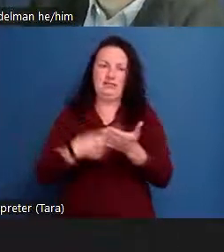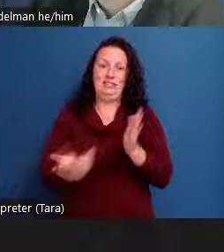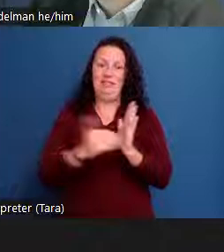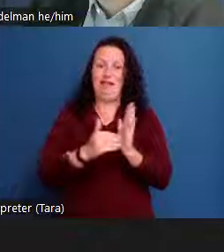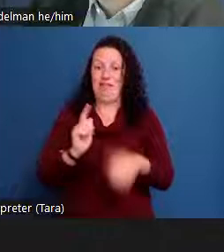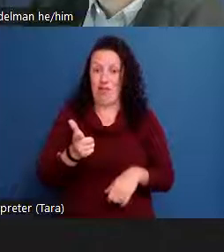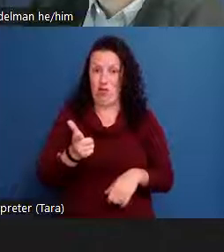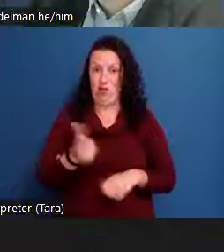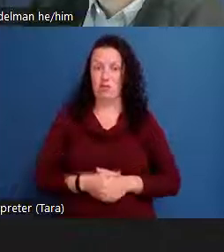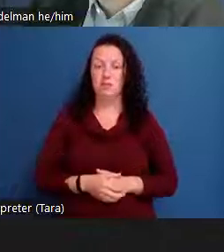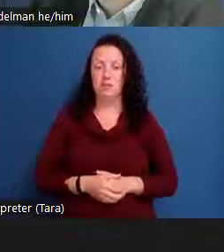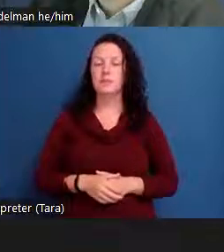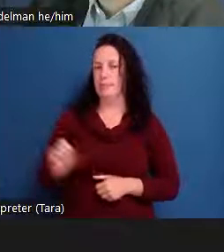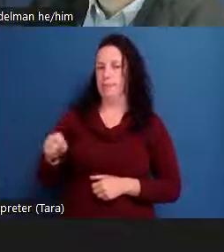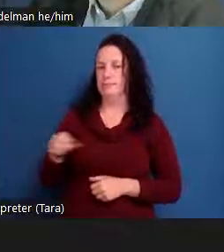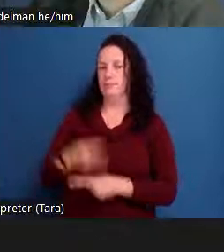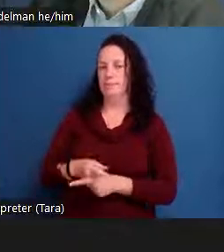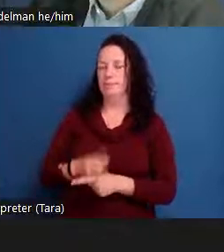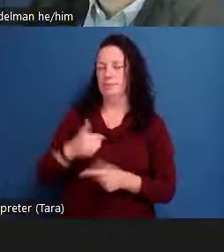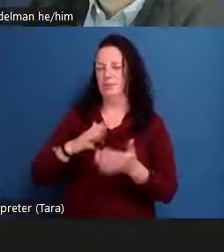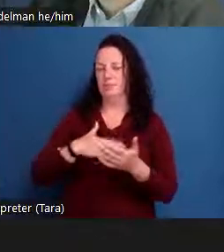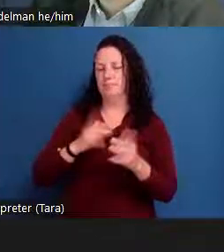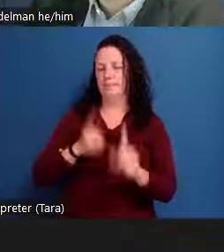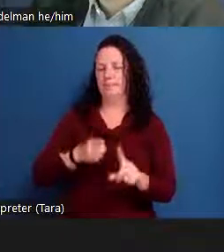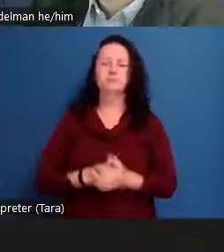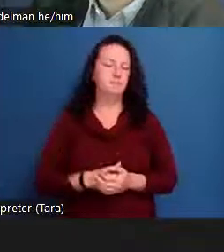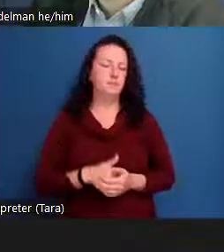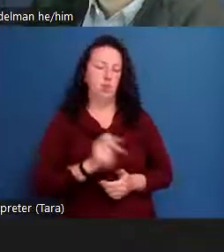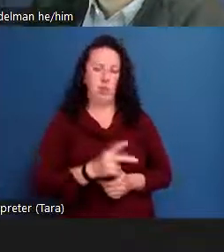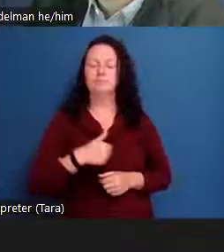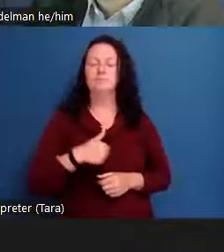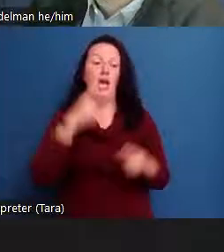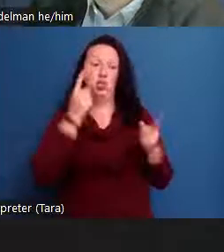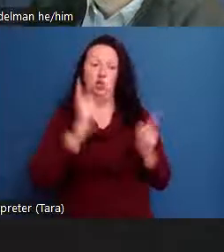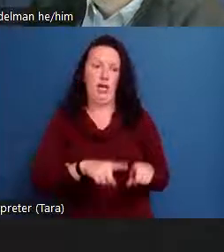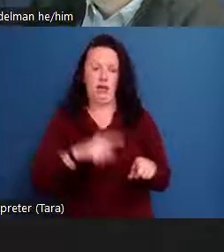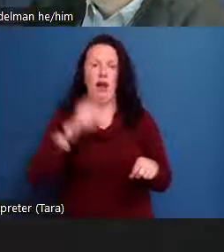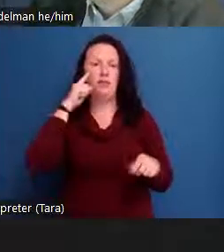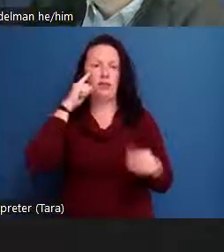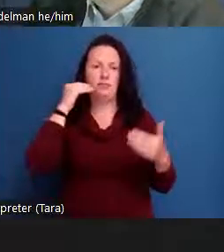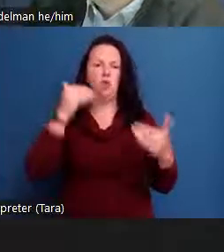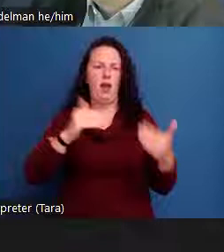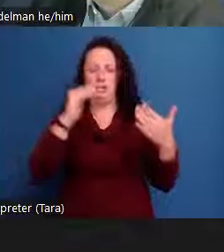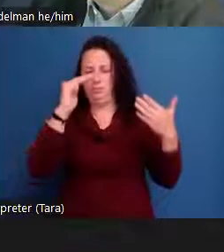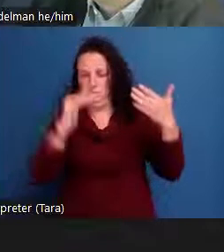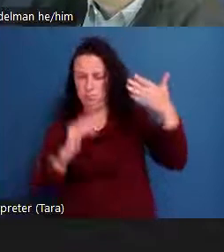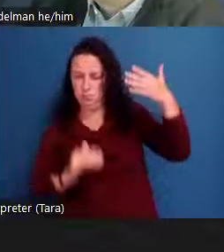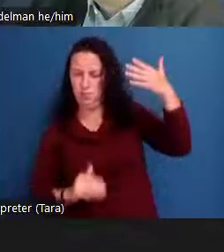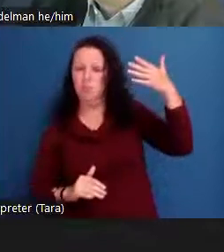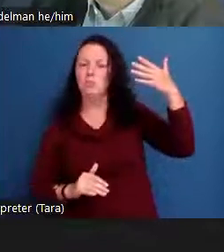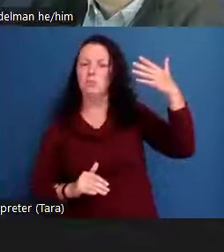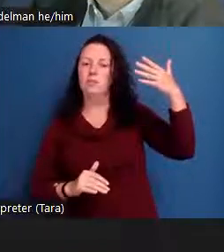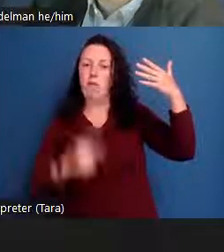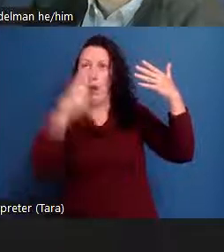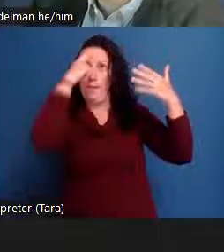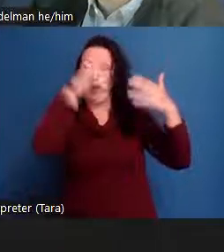Yeah, and I agree. I think looking at some other sections to give our brains a